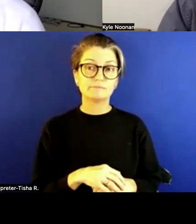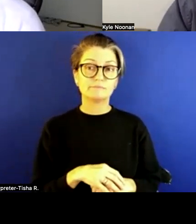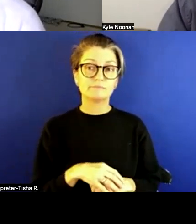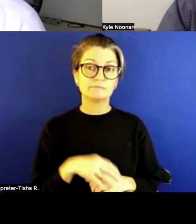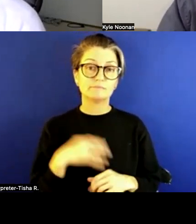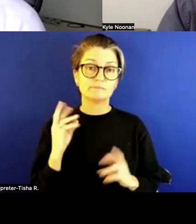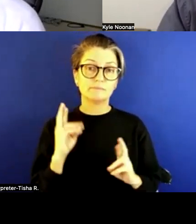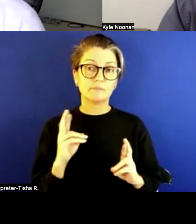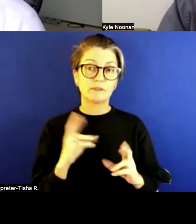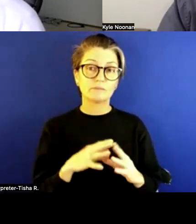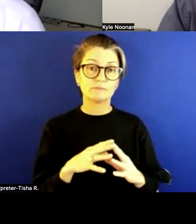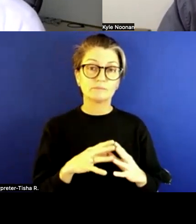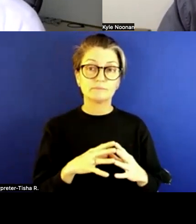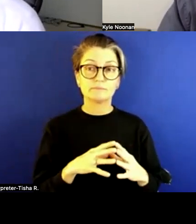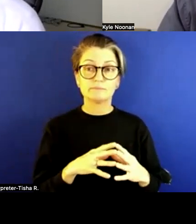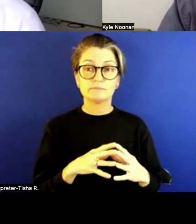And